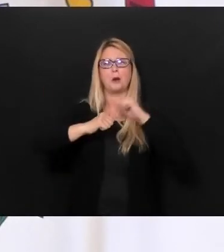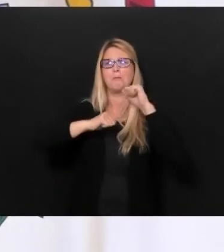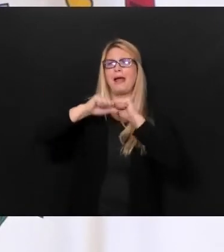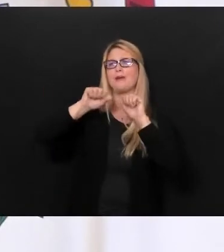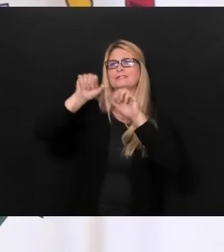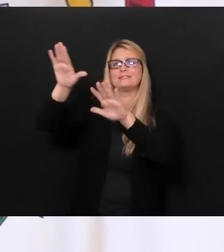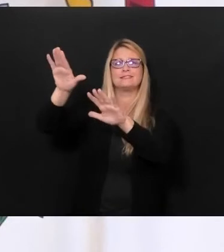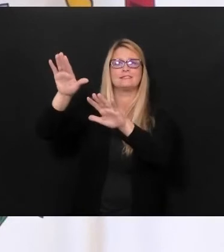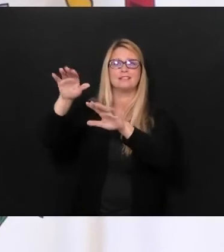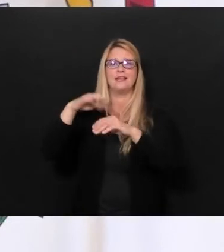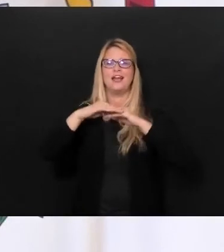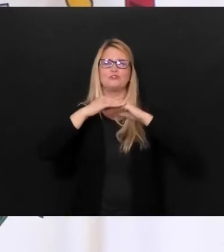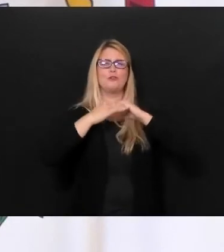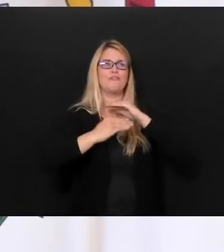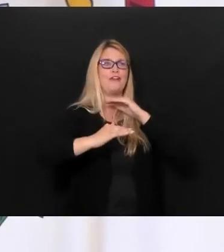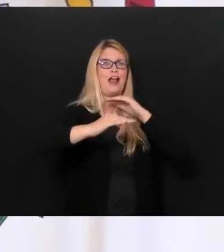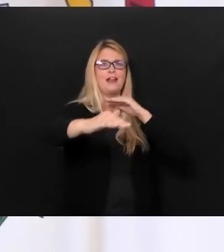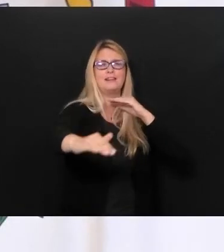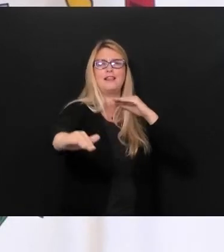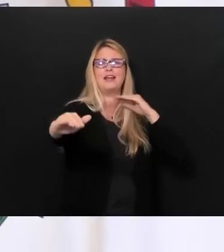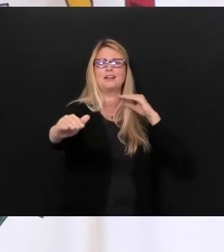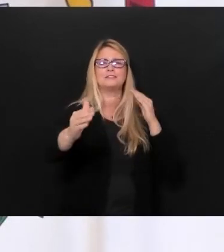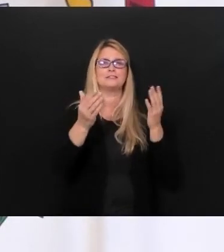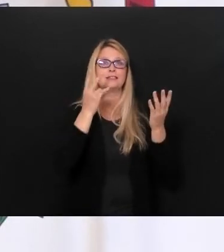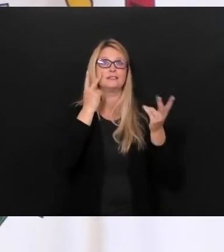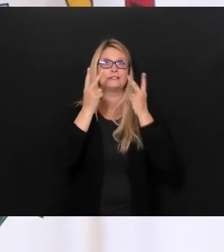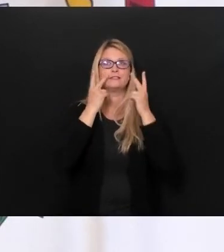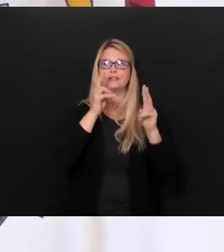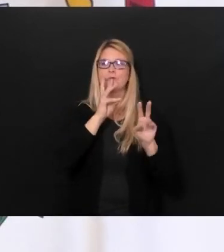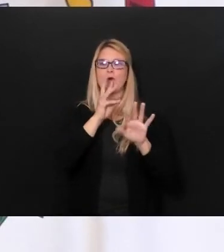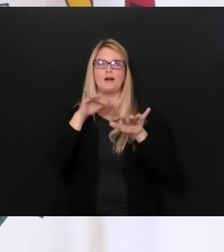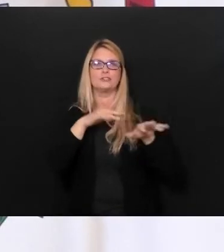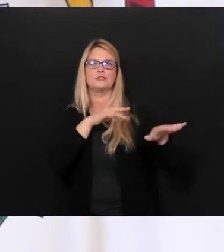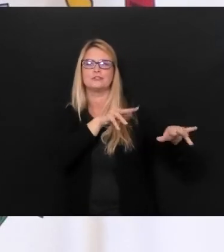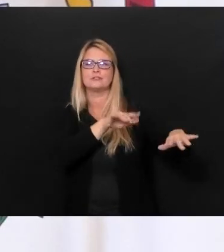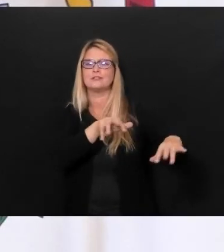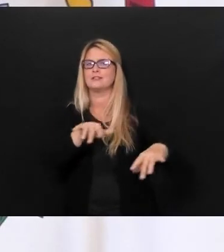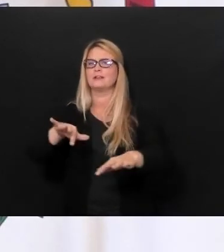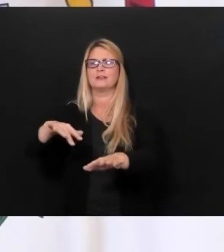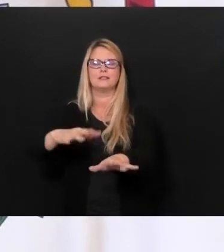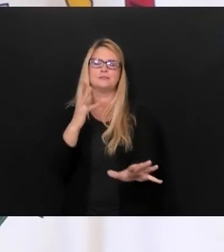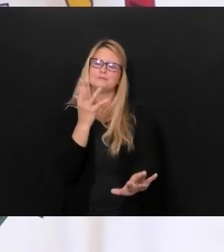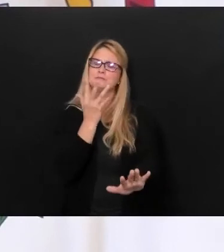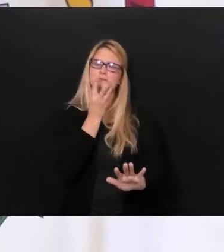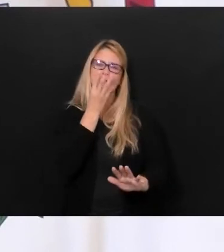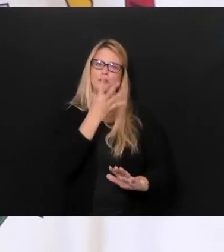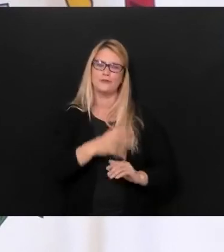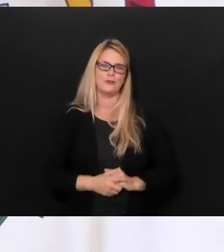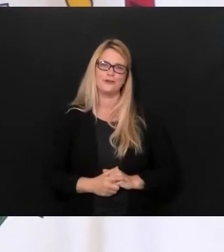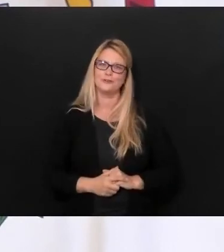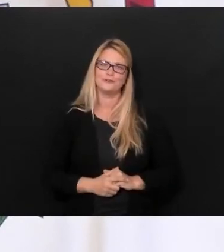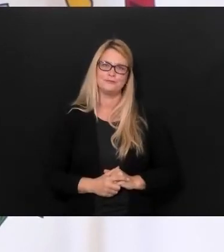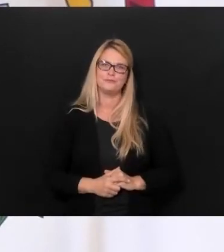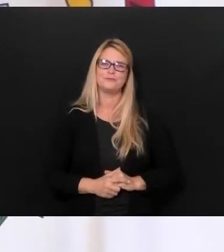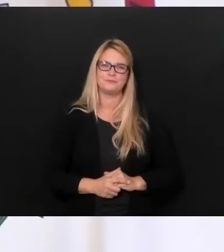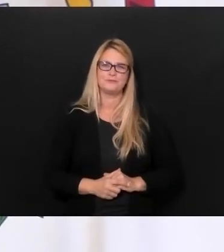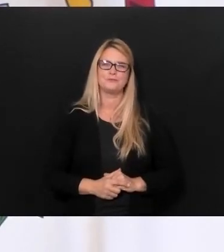our flatlands to being able to be on our streams and our waters, just, whether it be